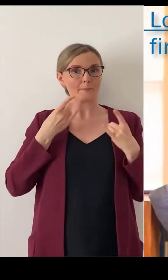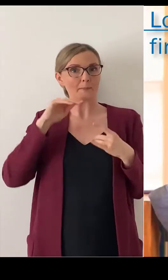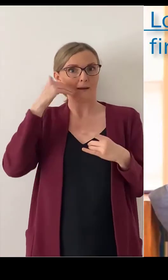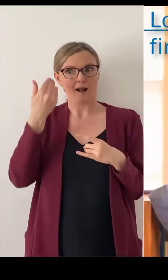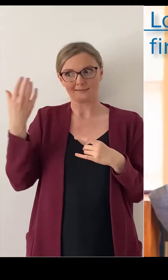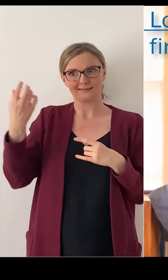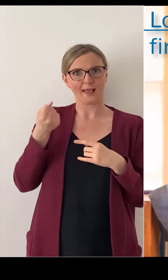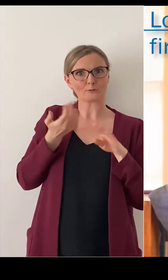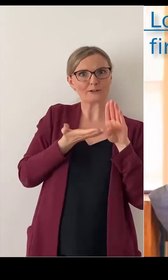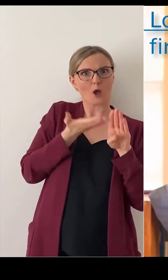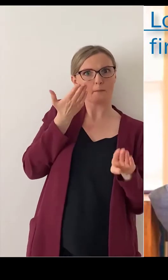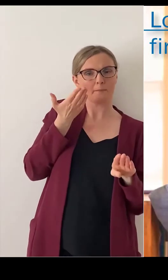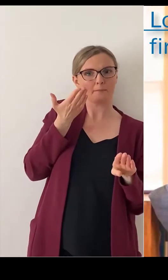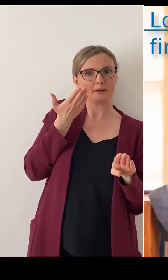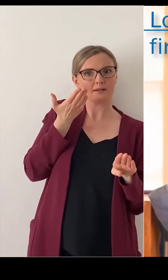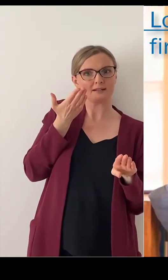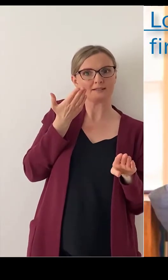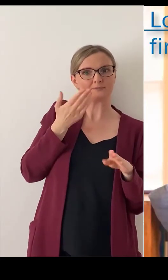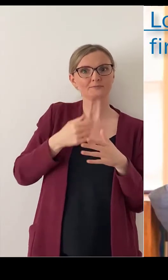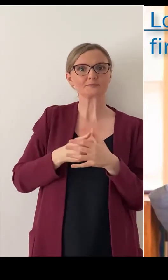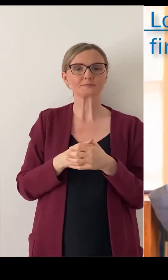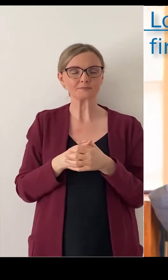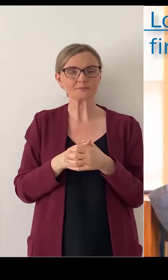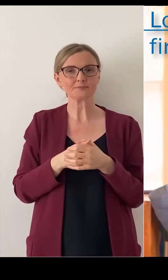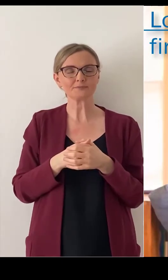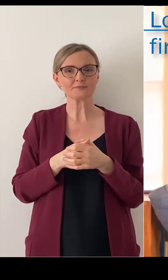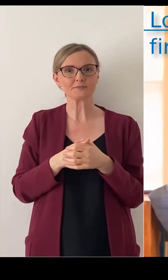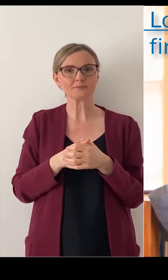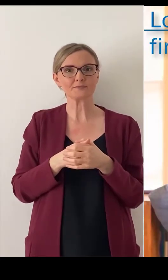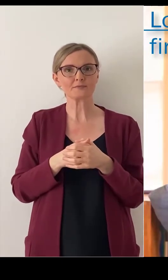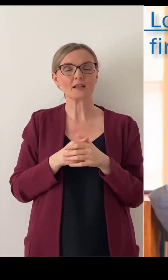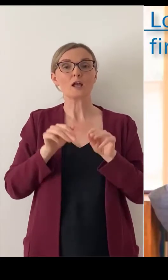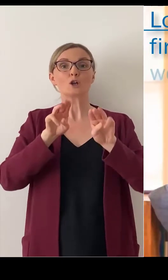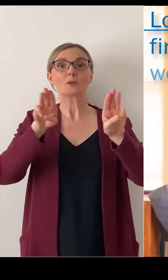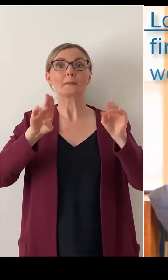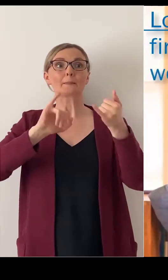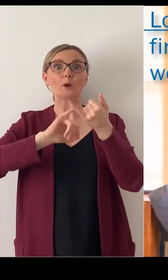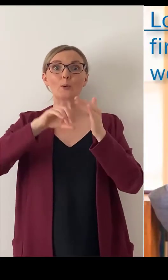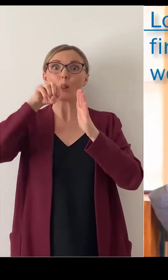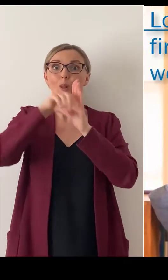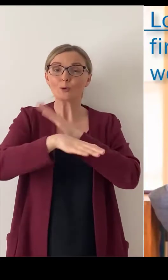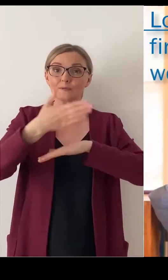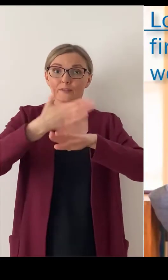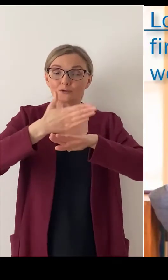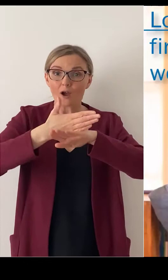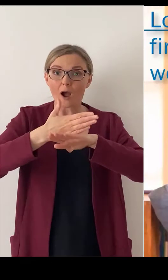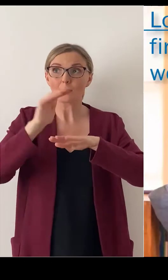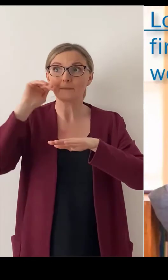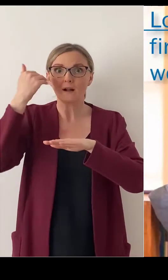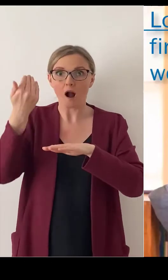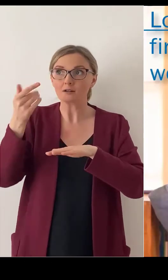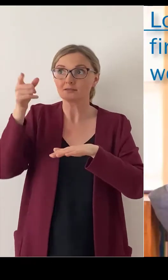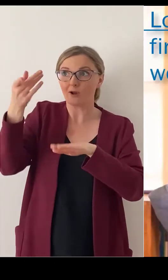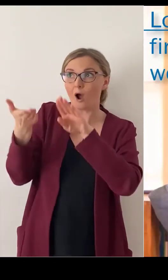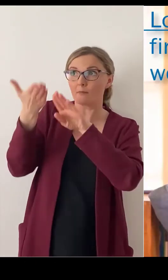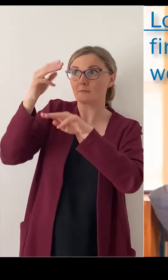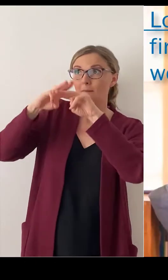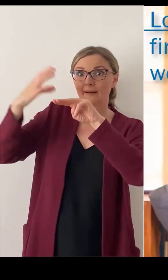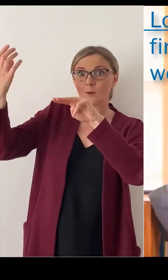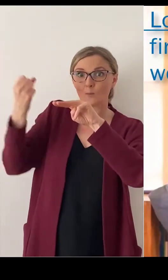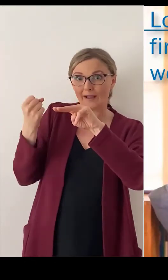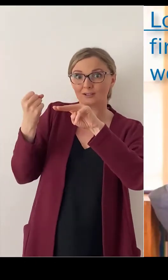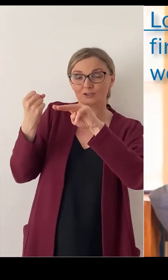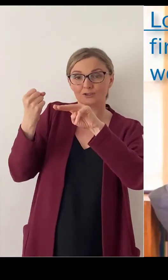went up. The workers who lose their job because of the minimum wage